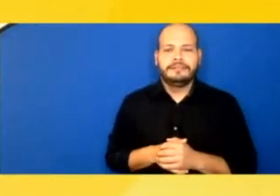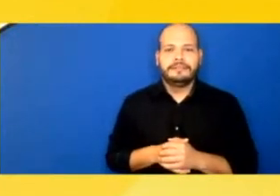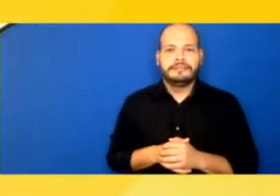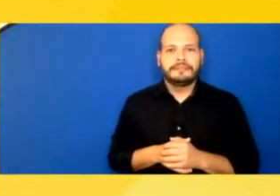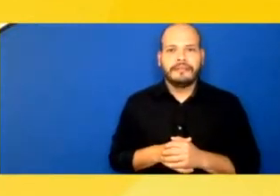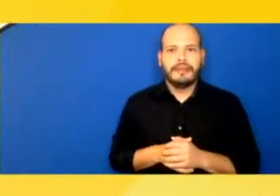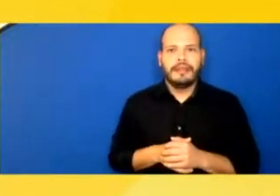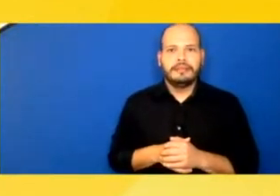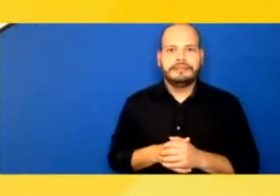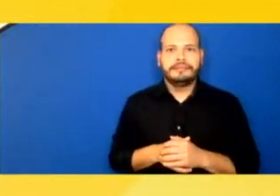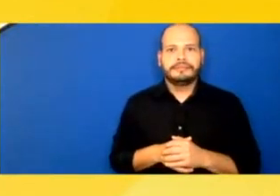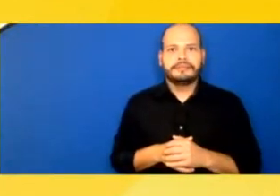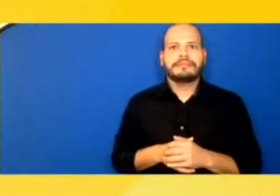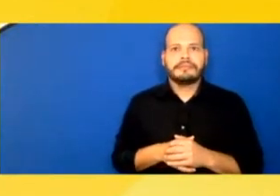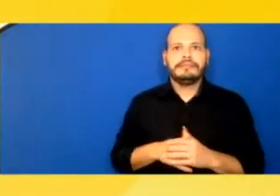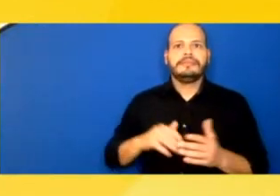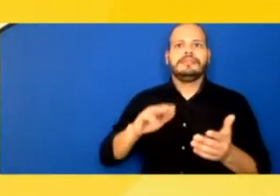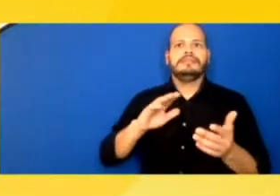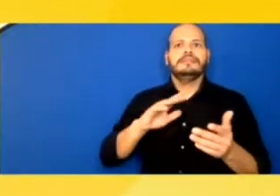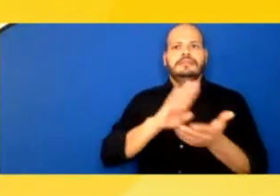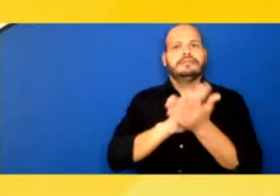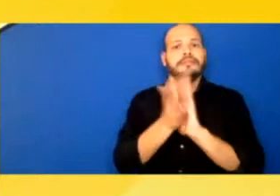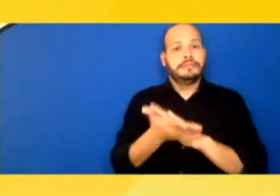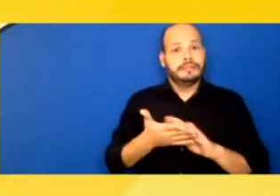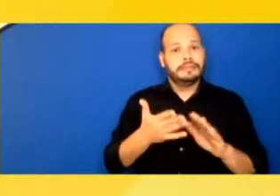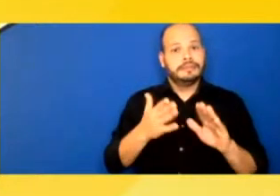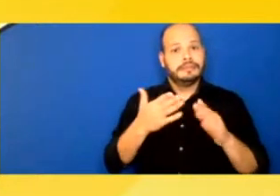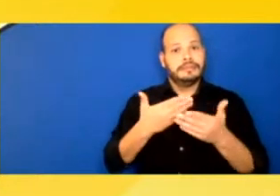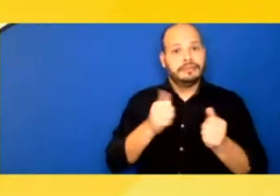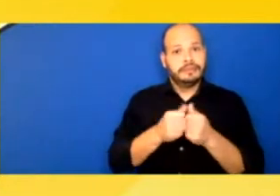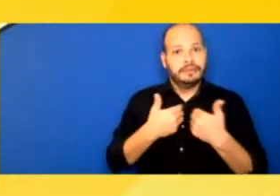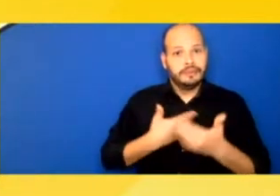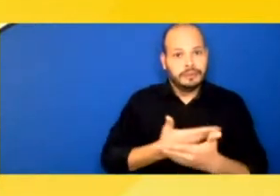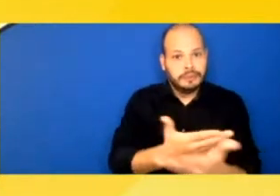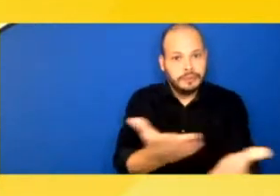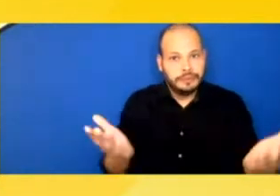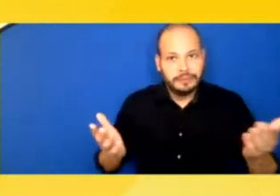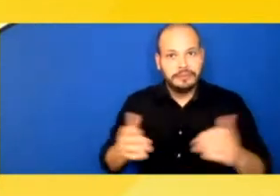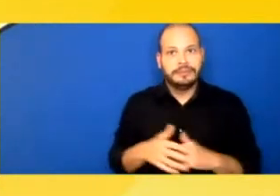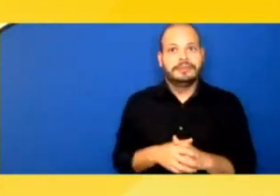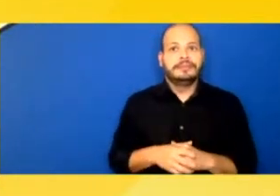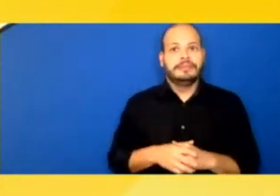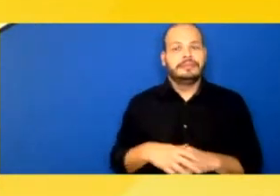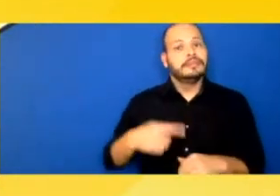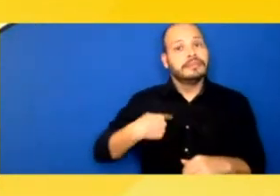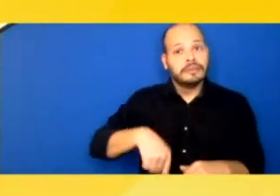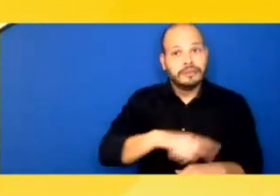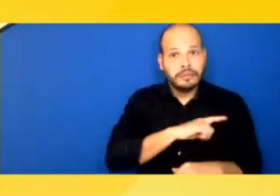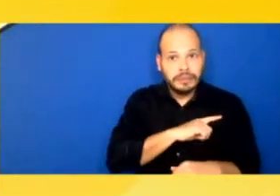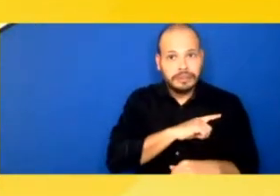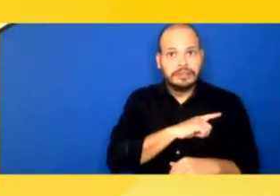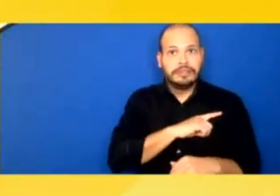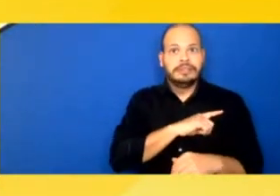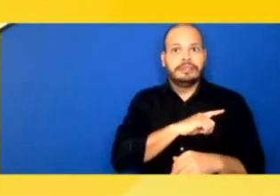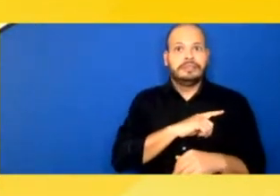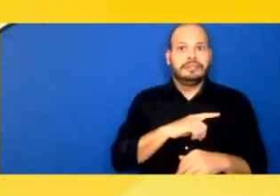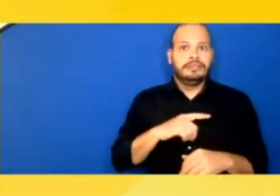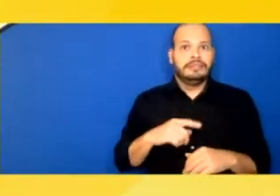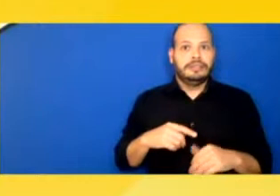may not all agree on everything, but we certainly know that when the country is hurting, those that have always been hurting hurt